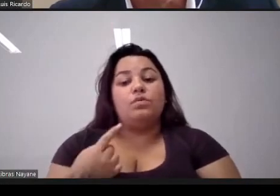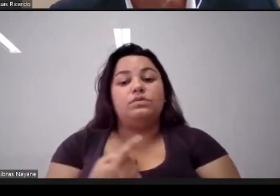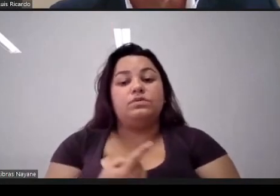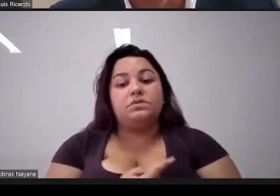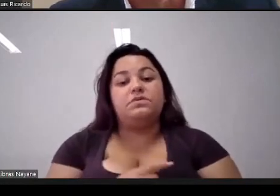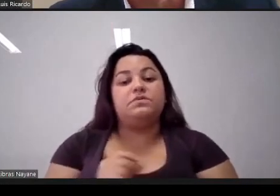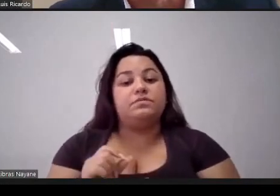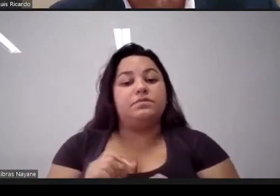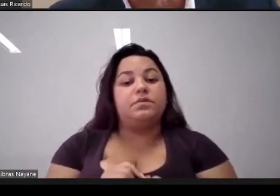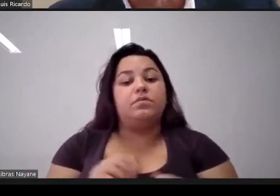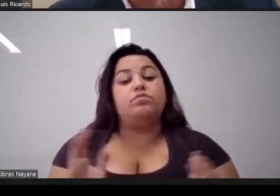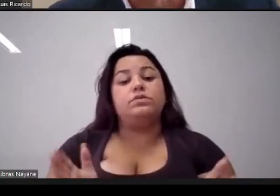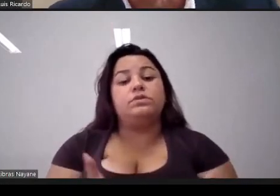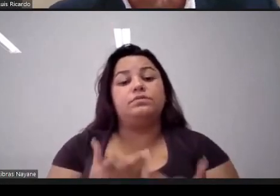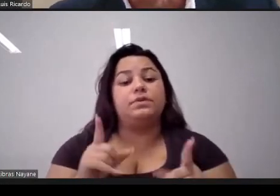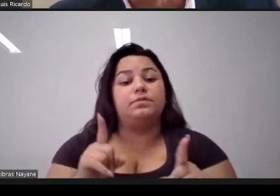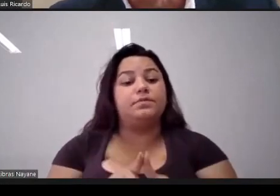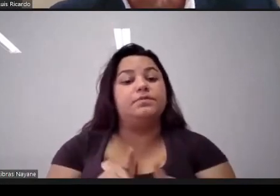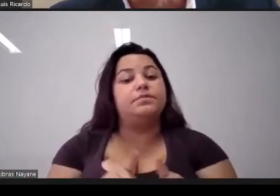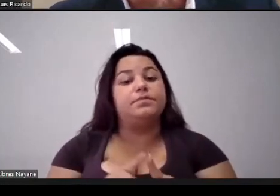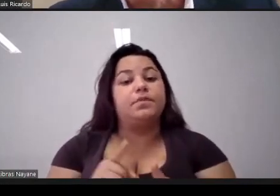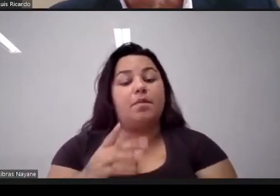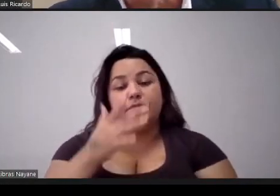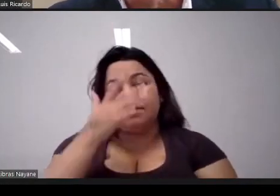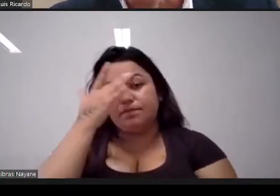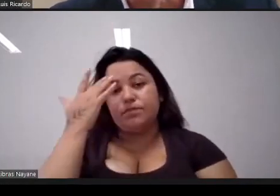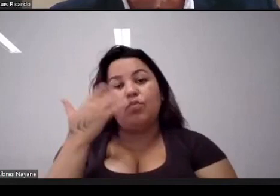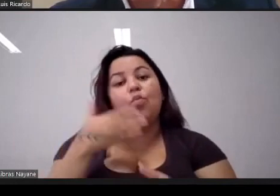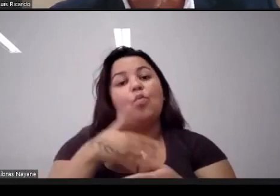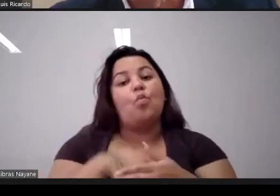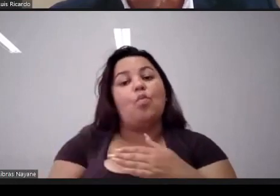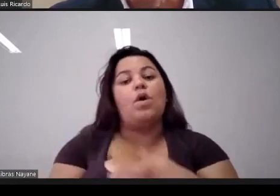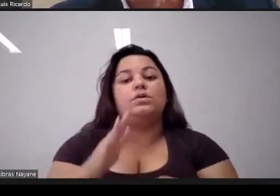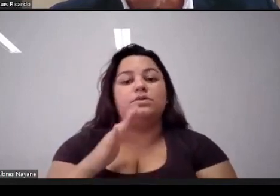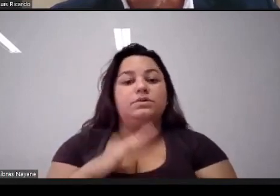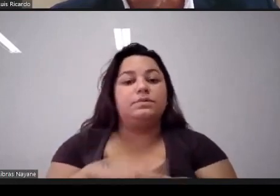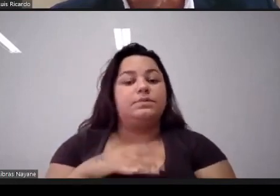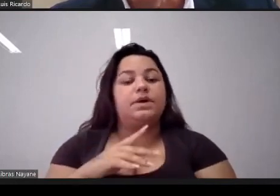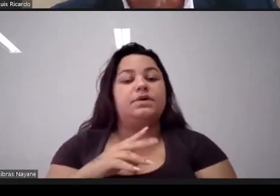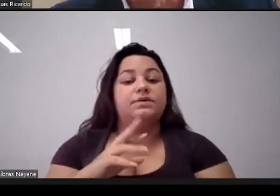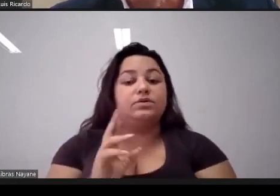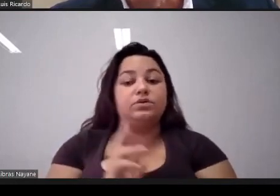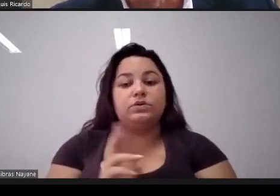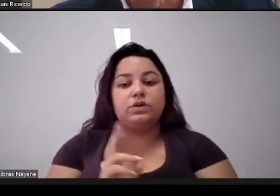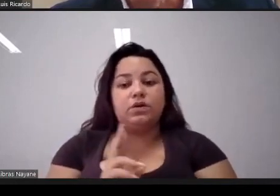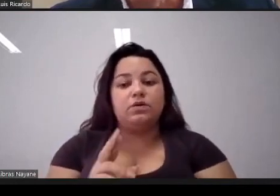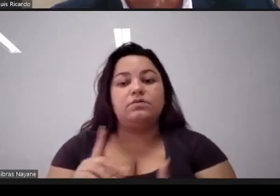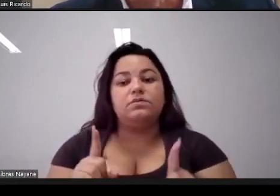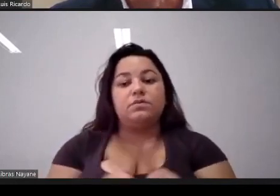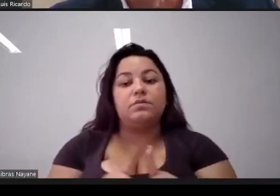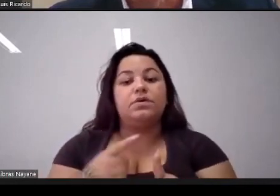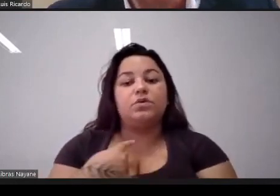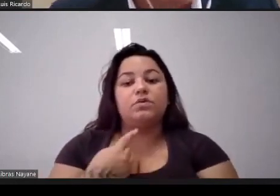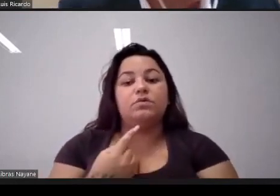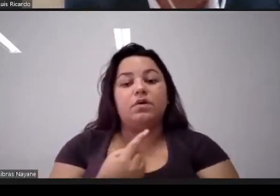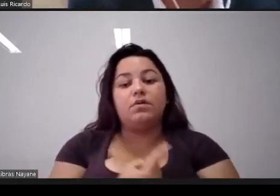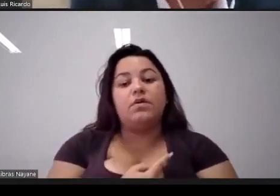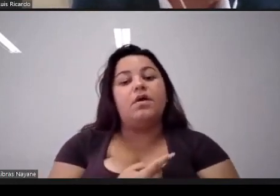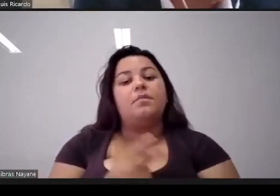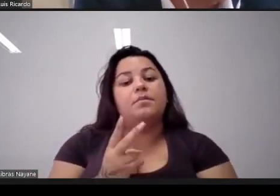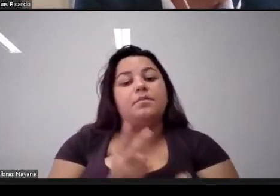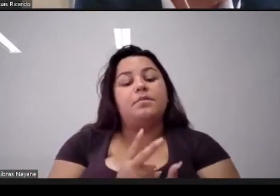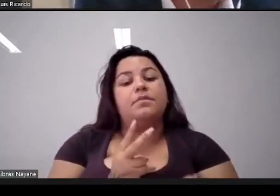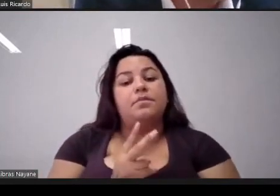think, is debatable. But equally, I think if you take it away, it could act as a very strong